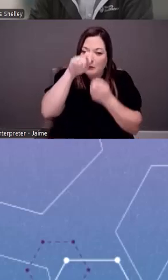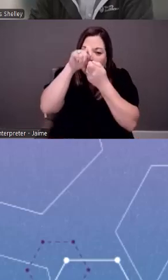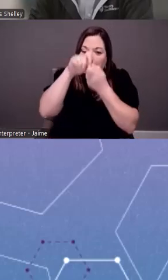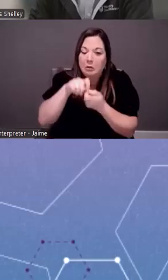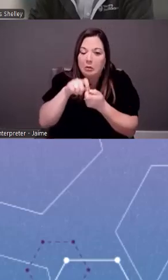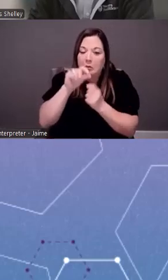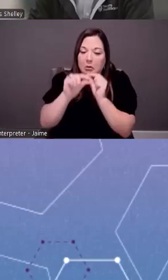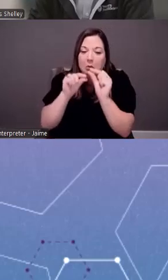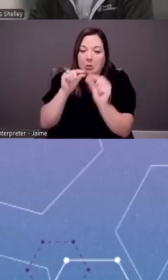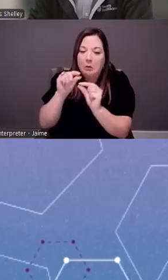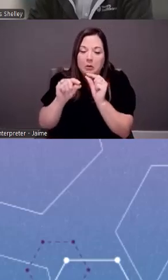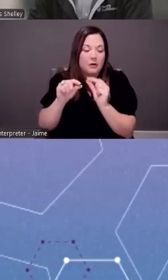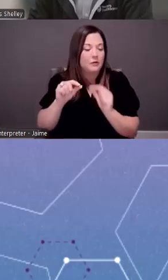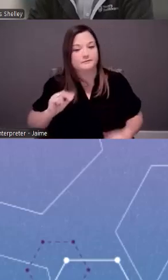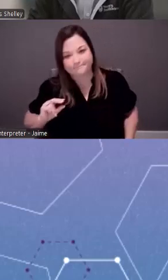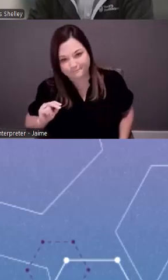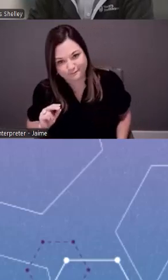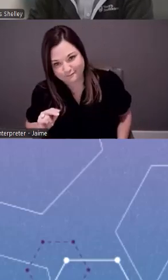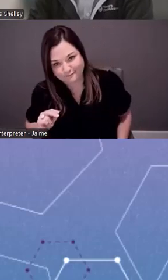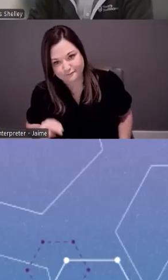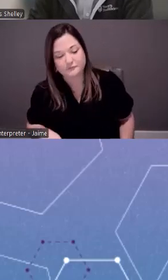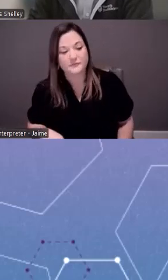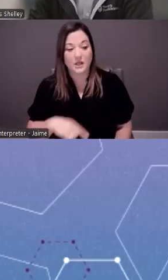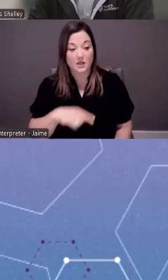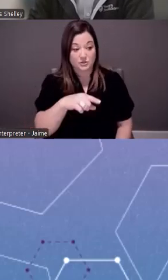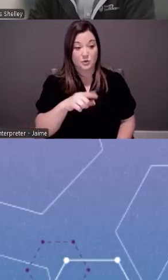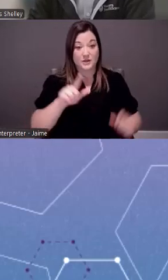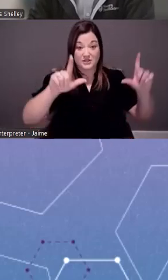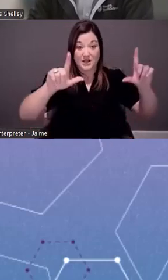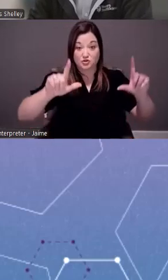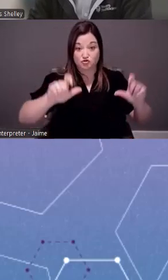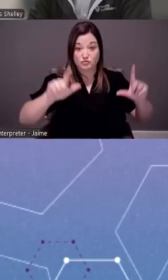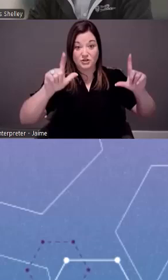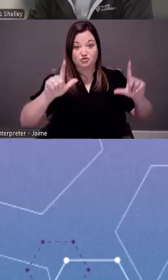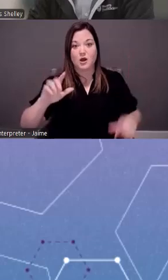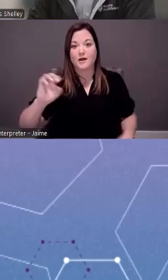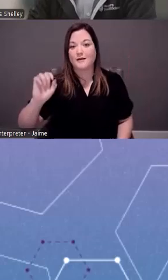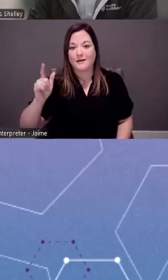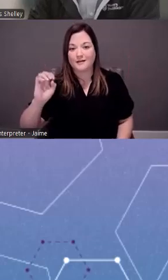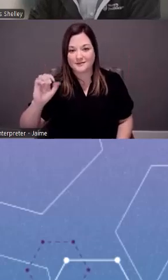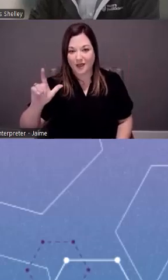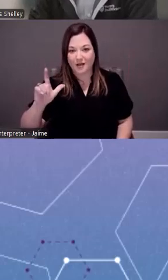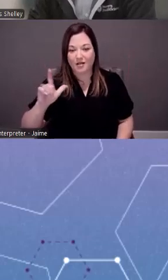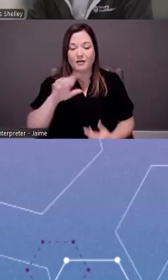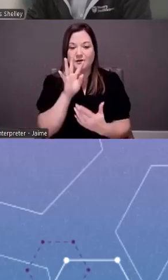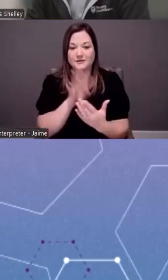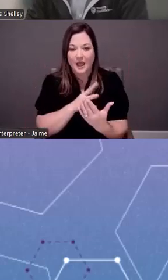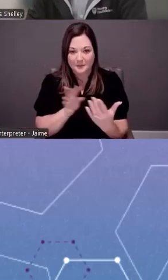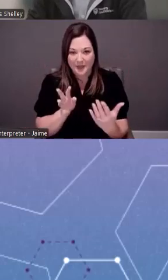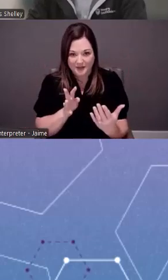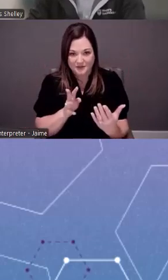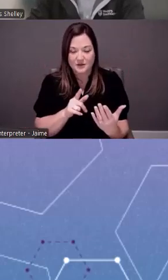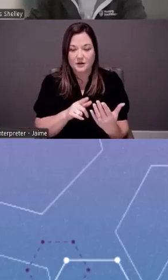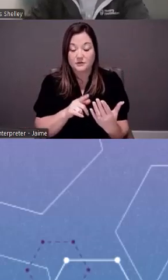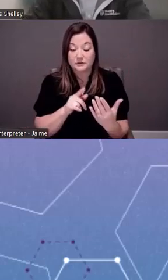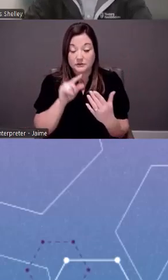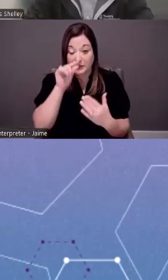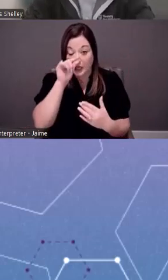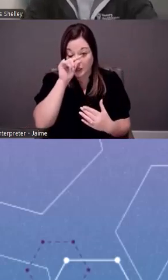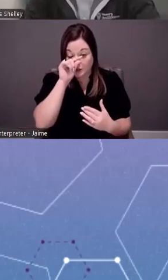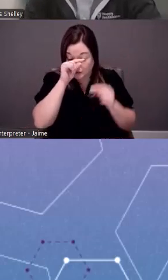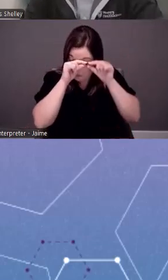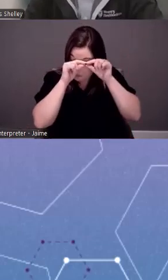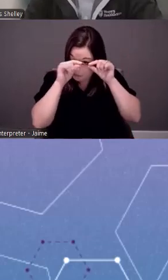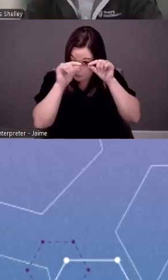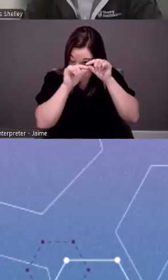kind. So here I'm looking at a screenshot of an Excel database with text that is far too small for anyone to